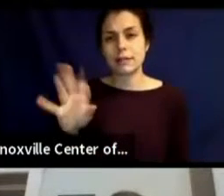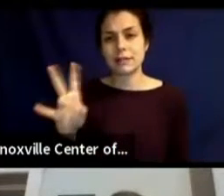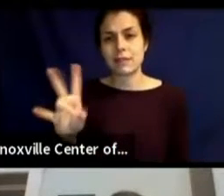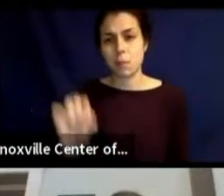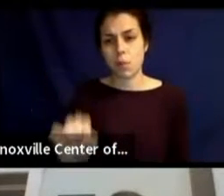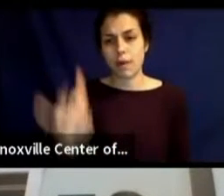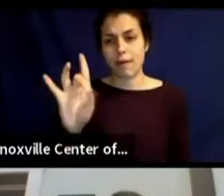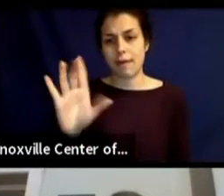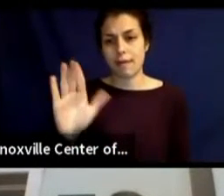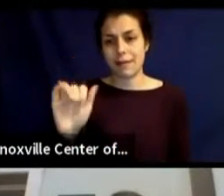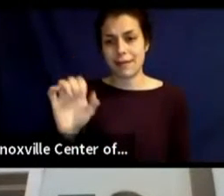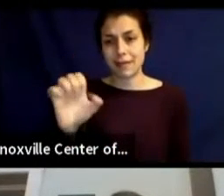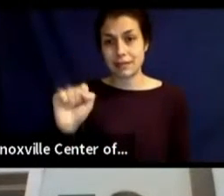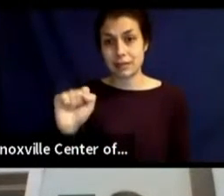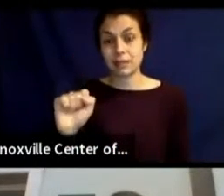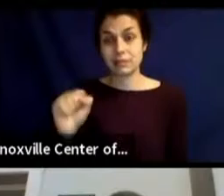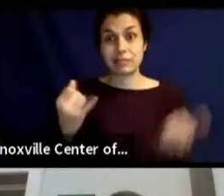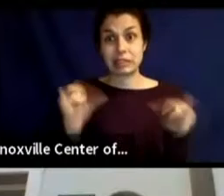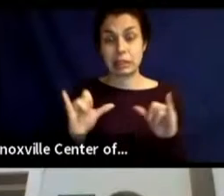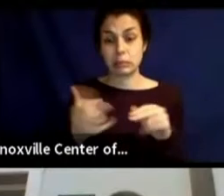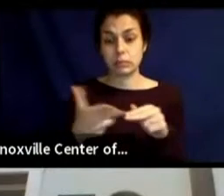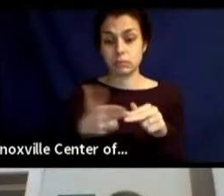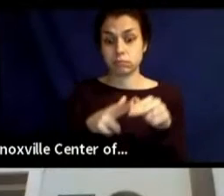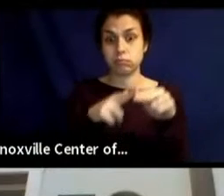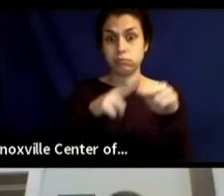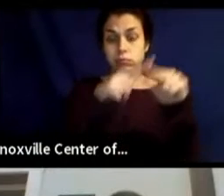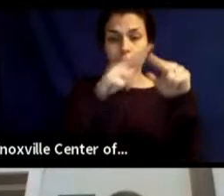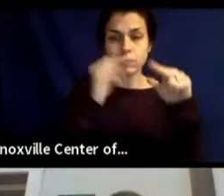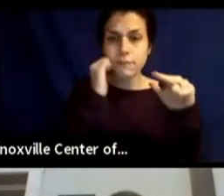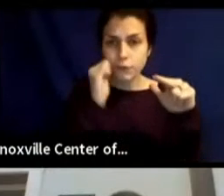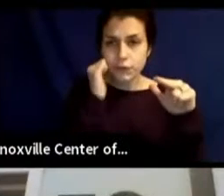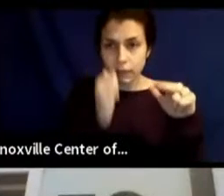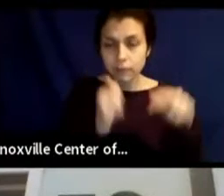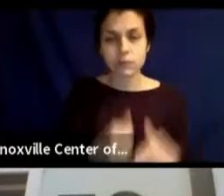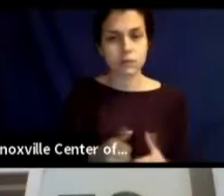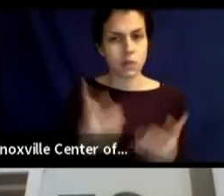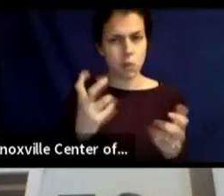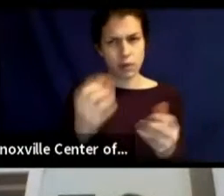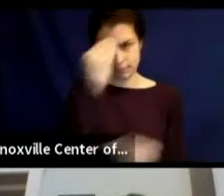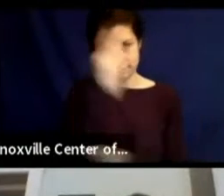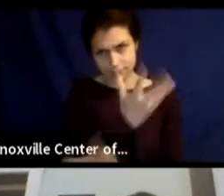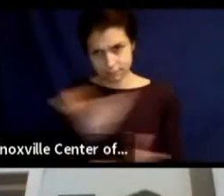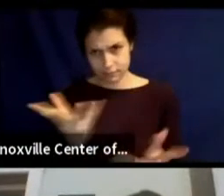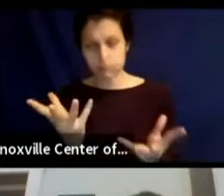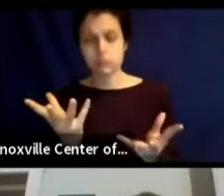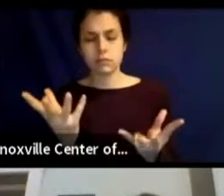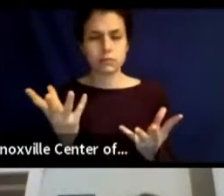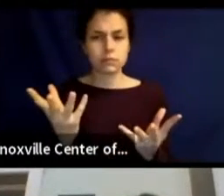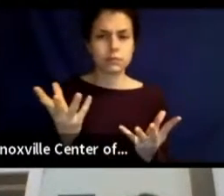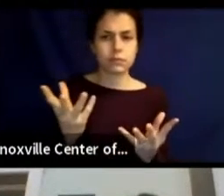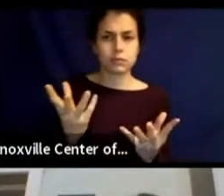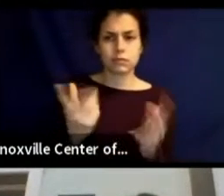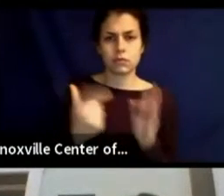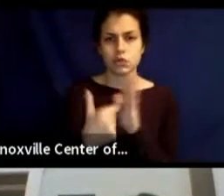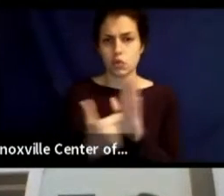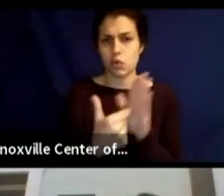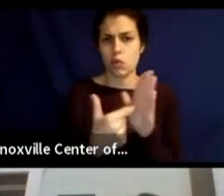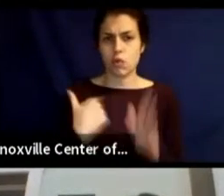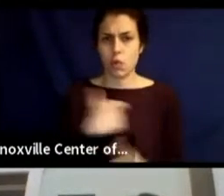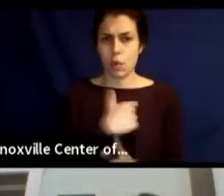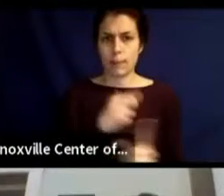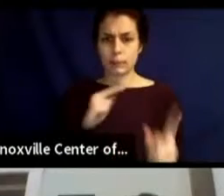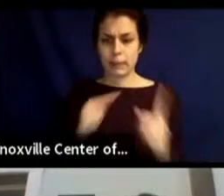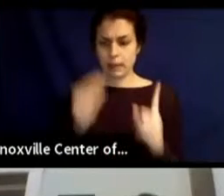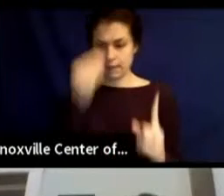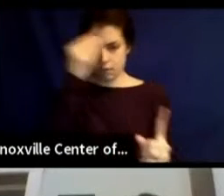397.8 cases and rising per day. So we just want to make sure, kind of just to put this month and where we are right now in perspective for